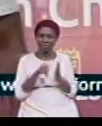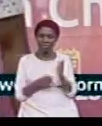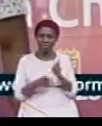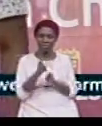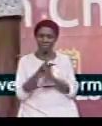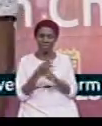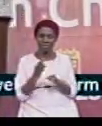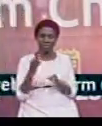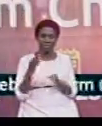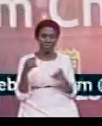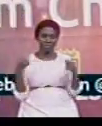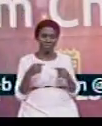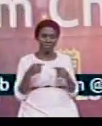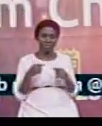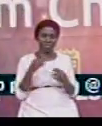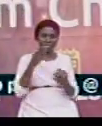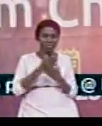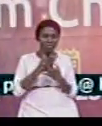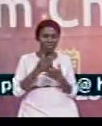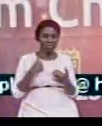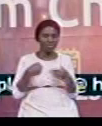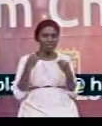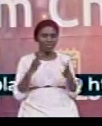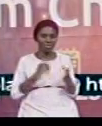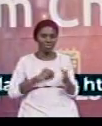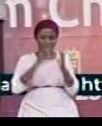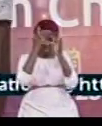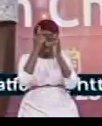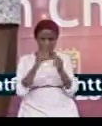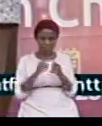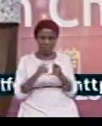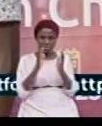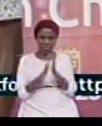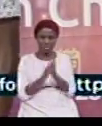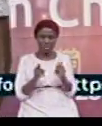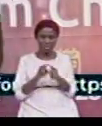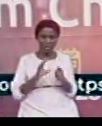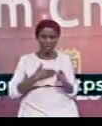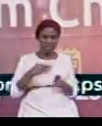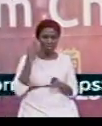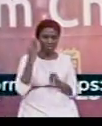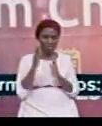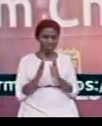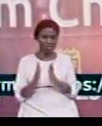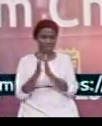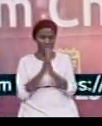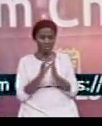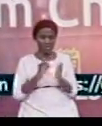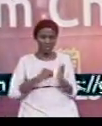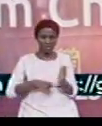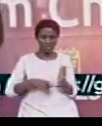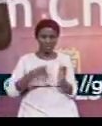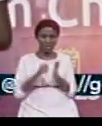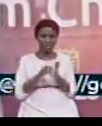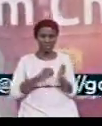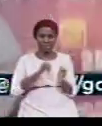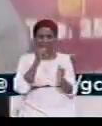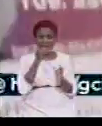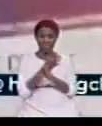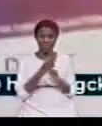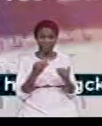much. So I decided to pray. And after Pastor prayed, I felt that I'm free. So now I can